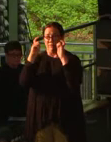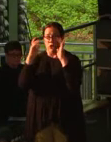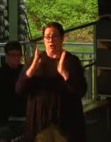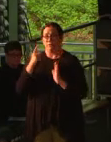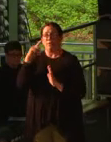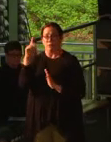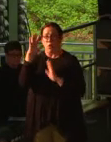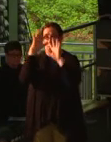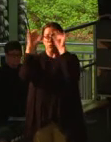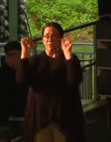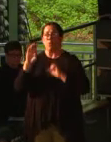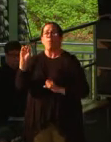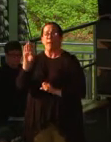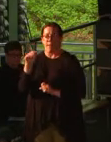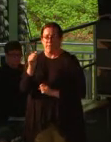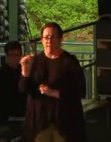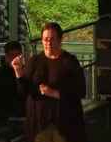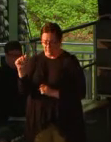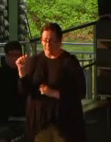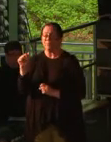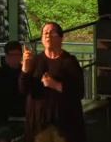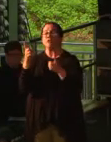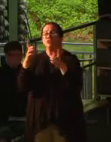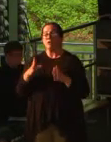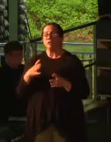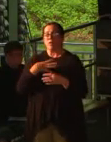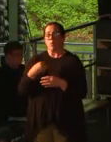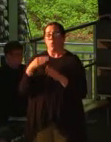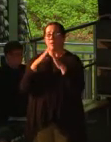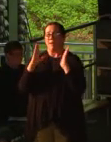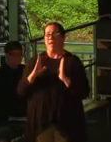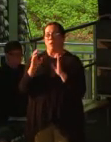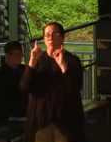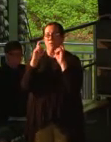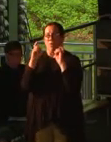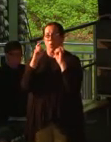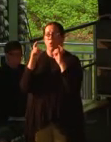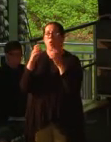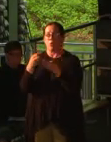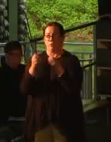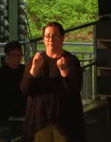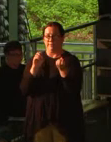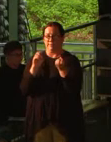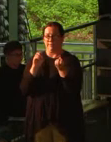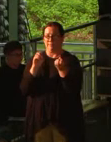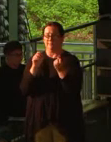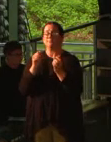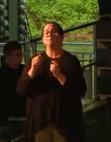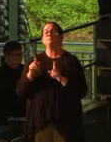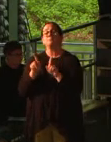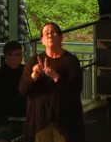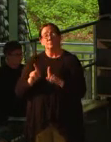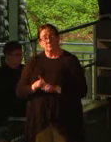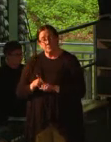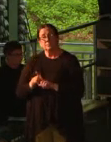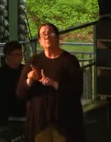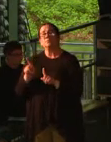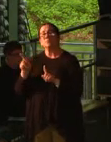Obama and the director of the White House Photo Office. He also served